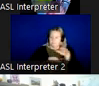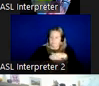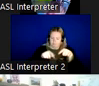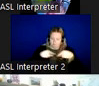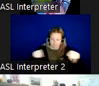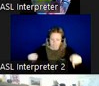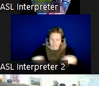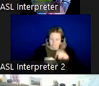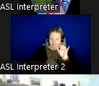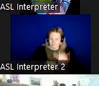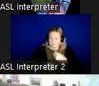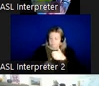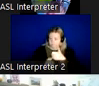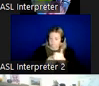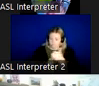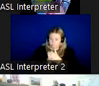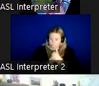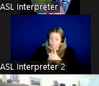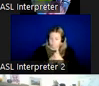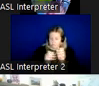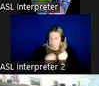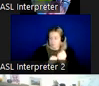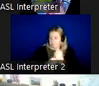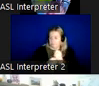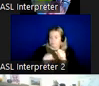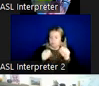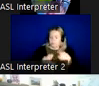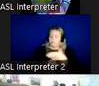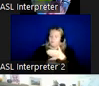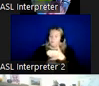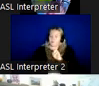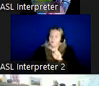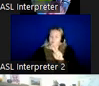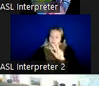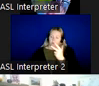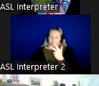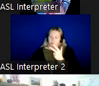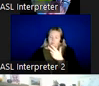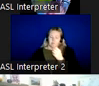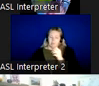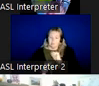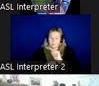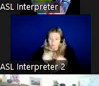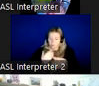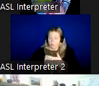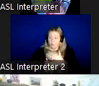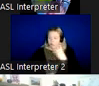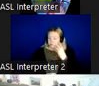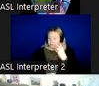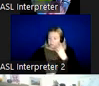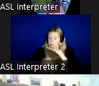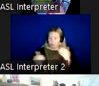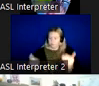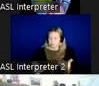drop one off by November 3rd, and it's for knitters of all experience levels from Newfoundland and Labrador.